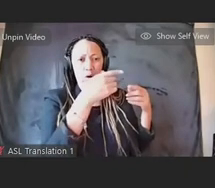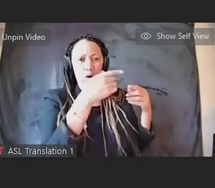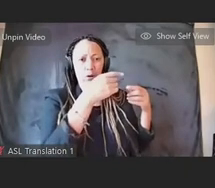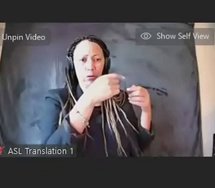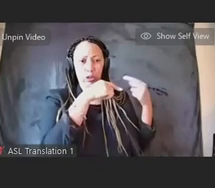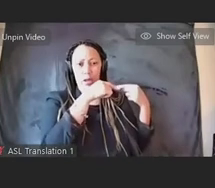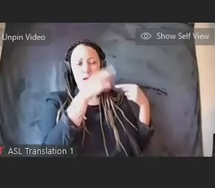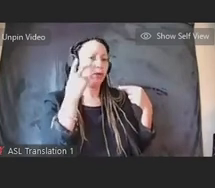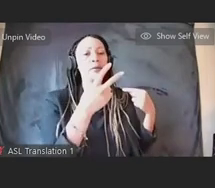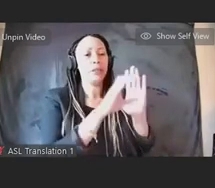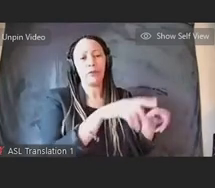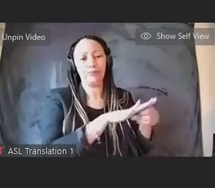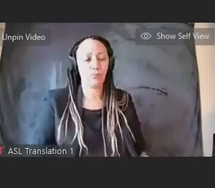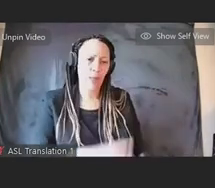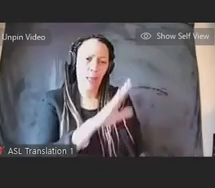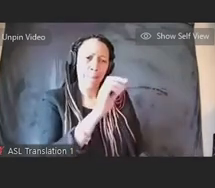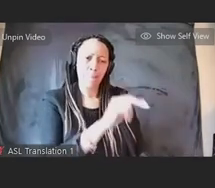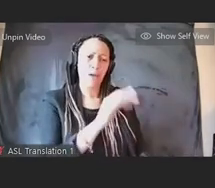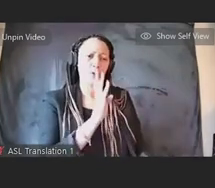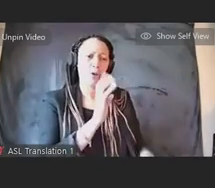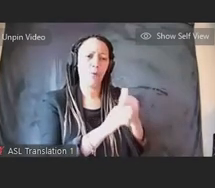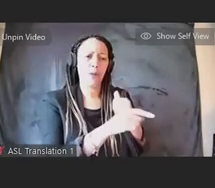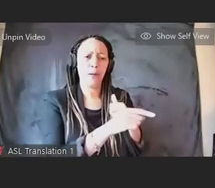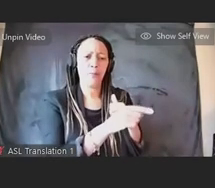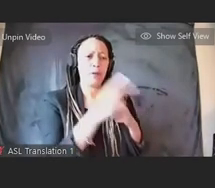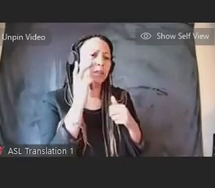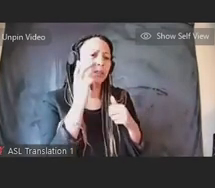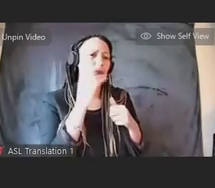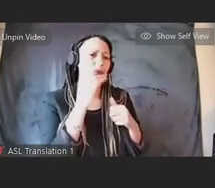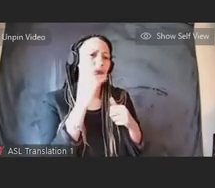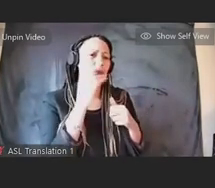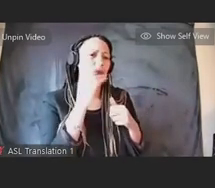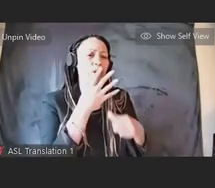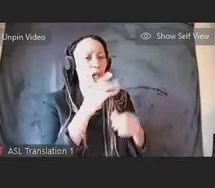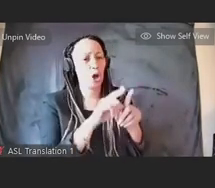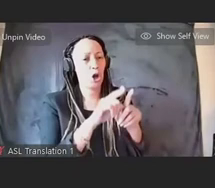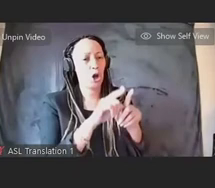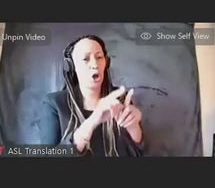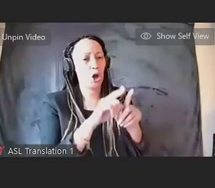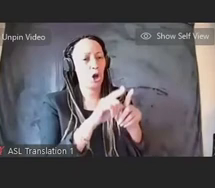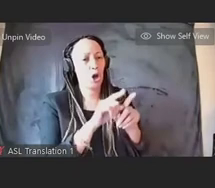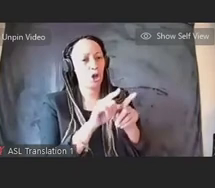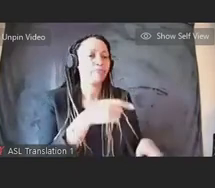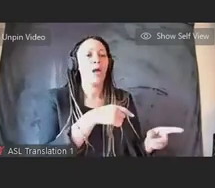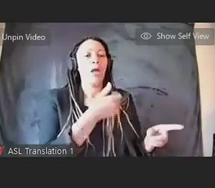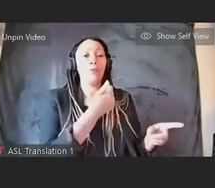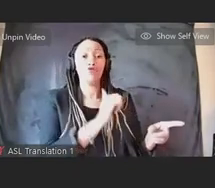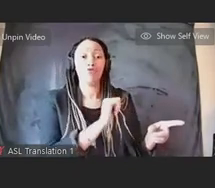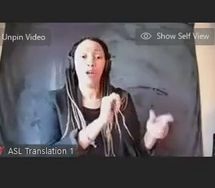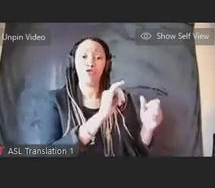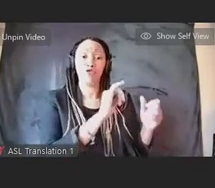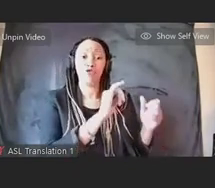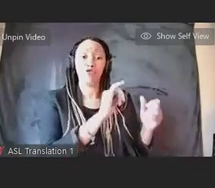I think Ben, when I spoke to him about this, there's one in color too, but you can get the sense here. He was trying to draw off of, there